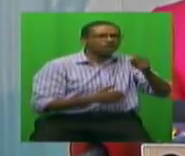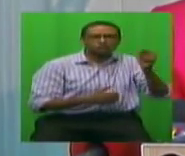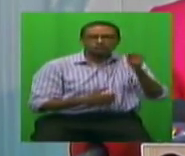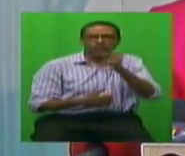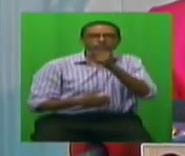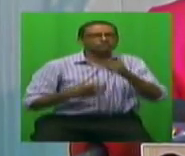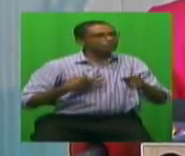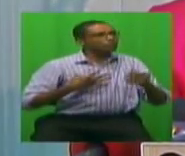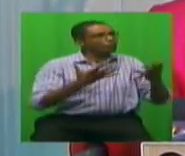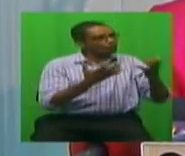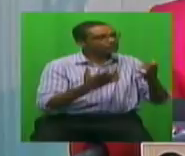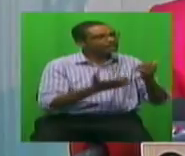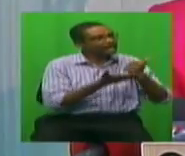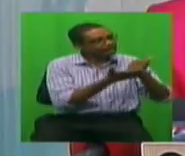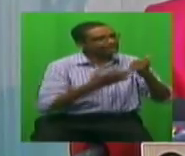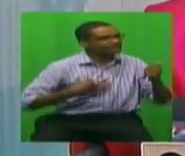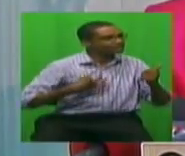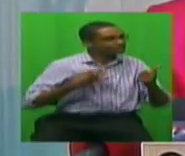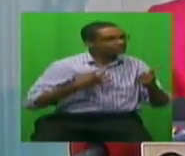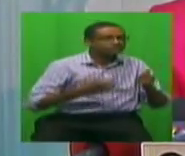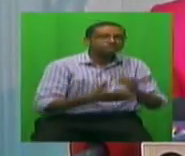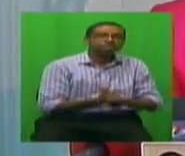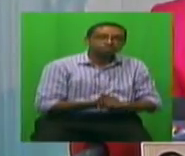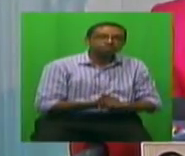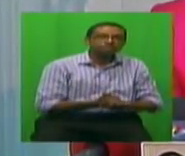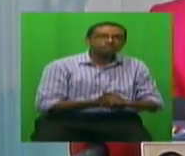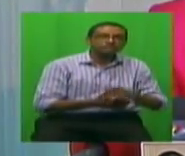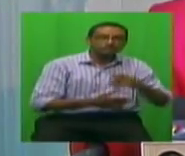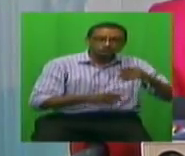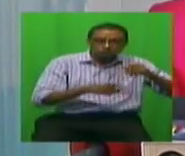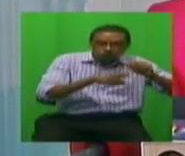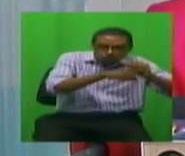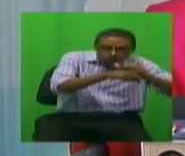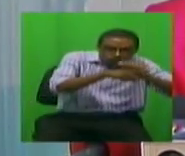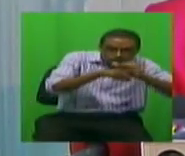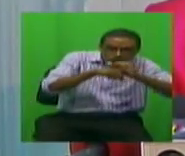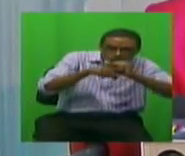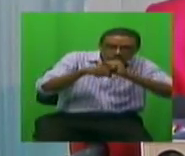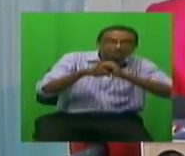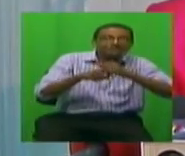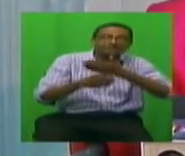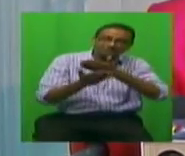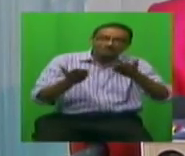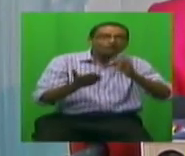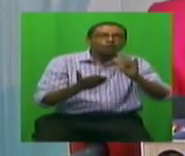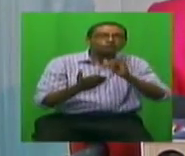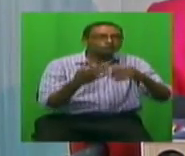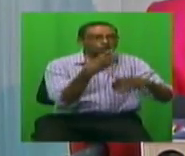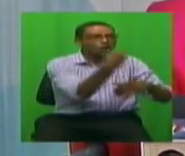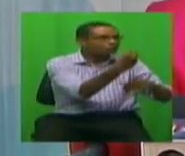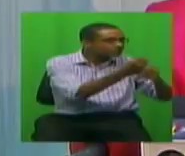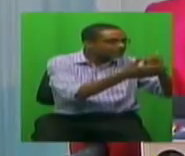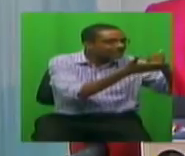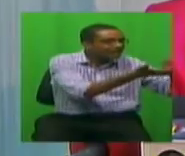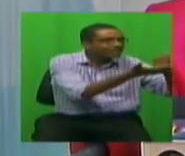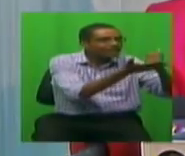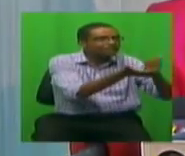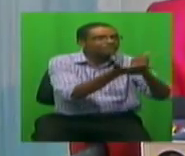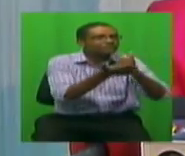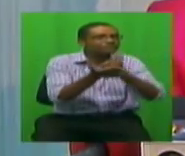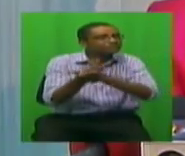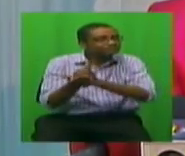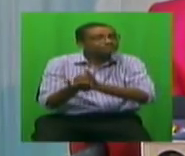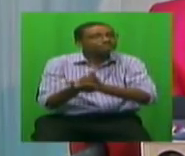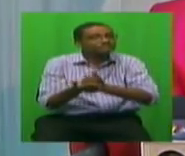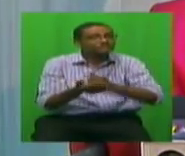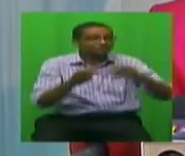volunteered. We have taken them through an orientation training process, and they are also out in the field assisting. So as far as the Ministry